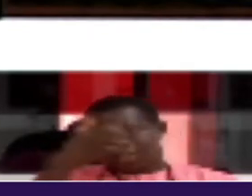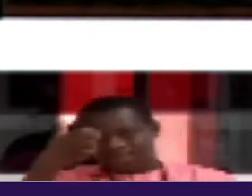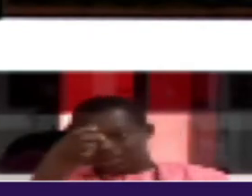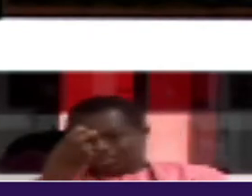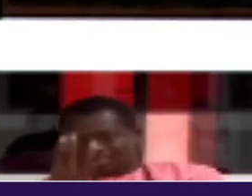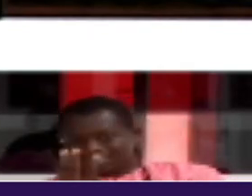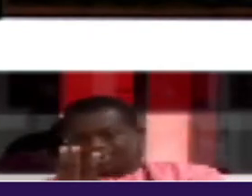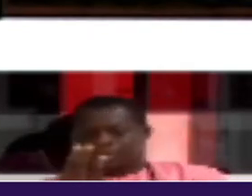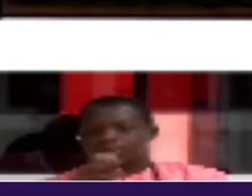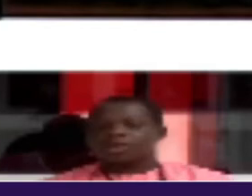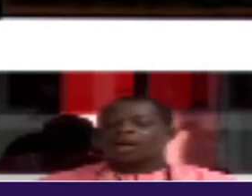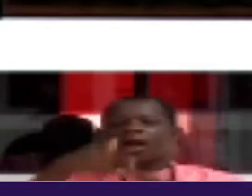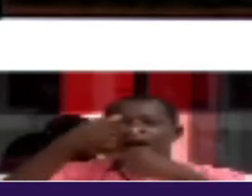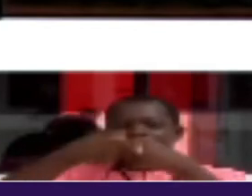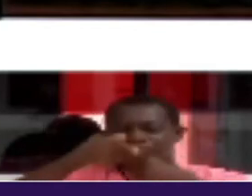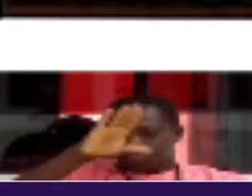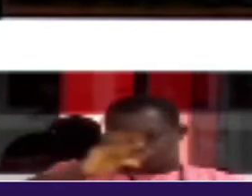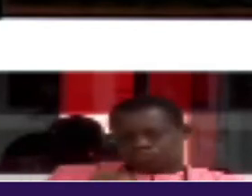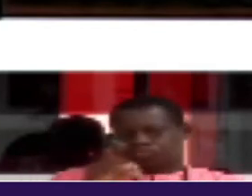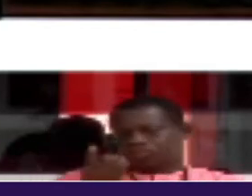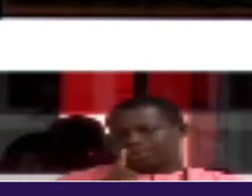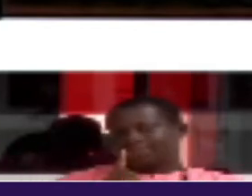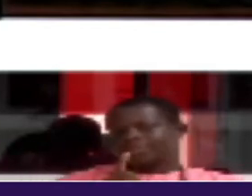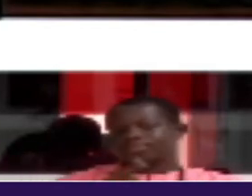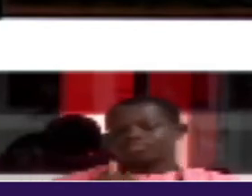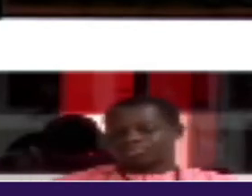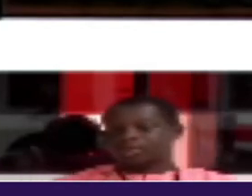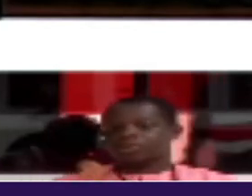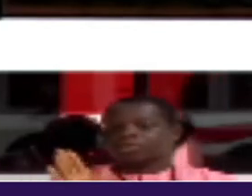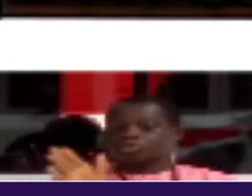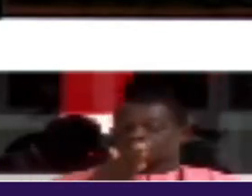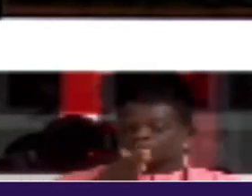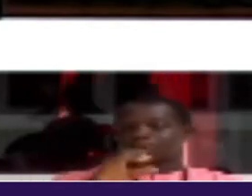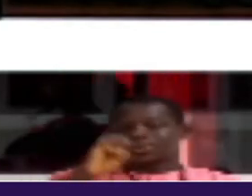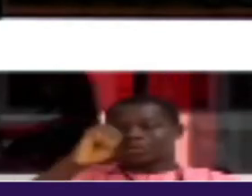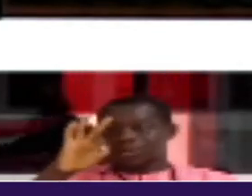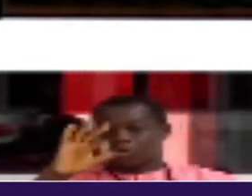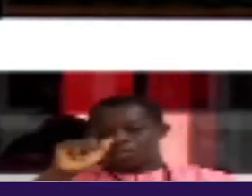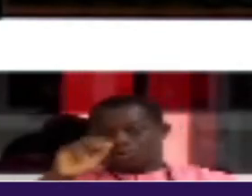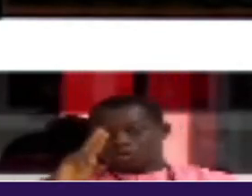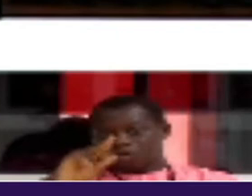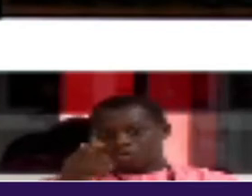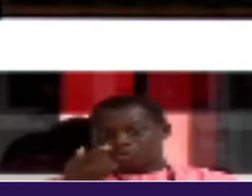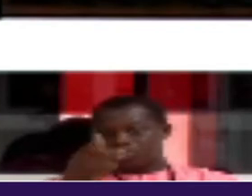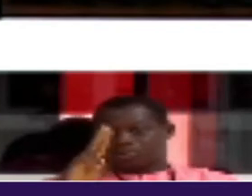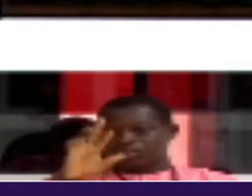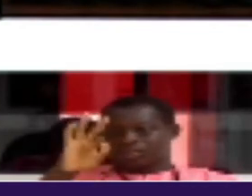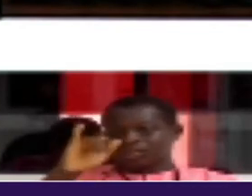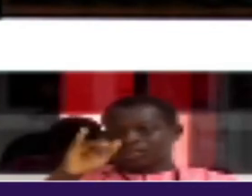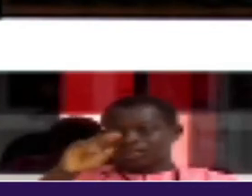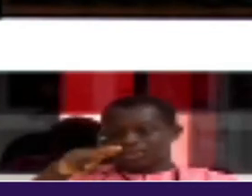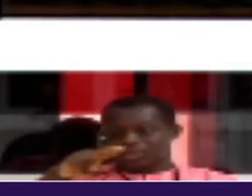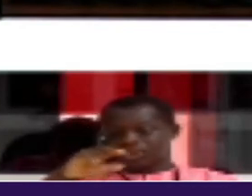1993. And what did you do after that? After that, I proceeded to St. Augustine Junior Secondary School. Is that